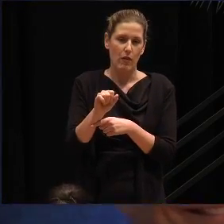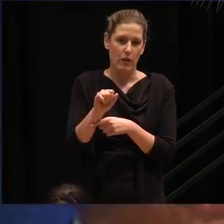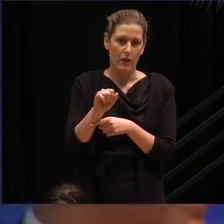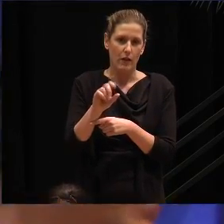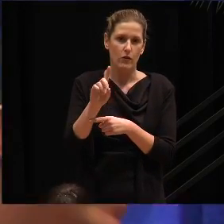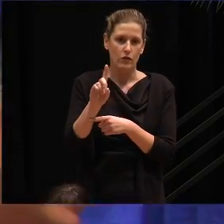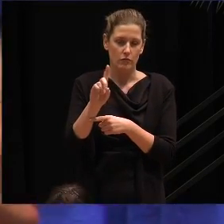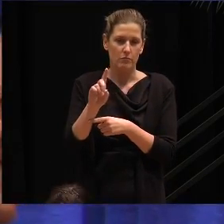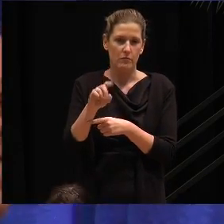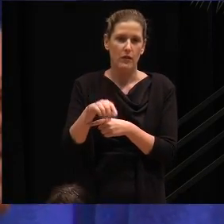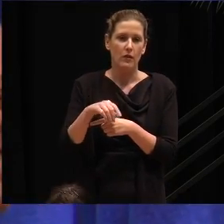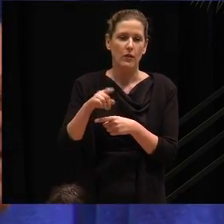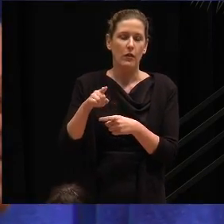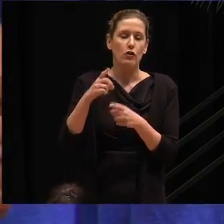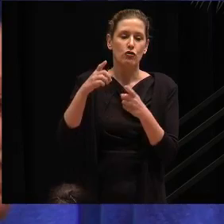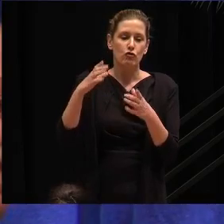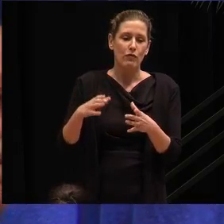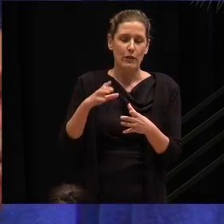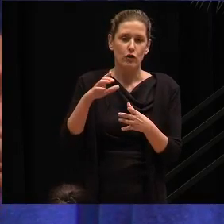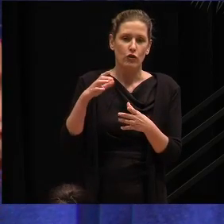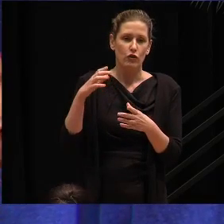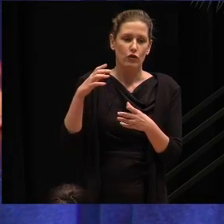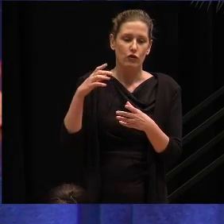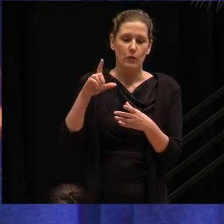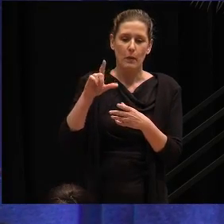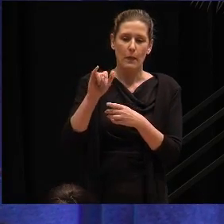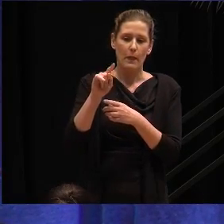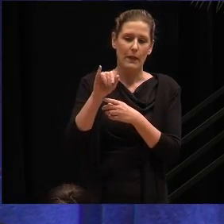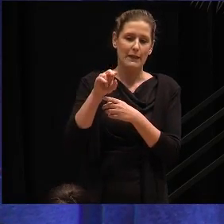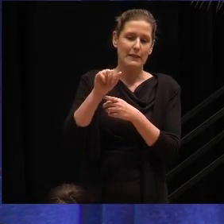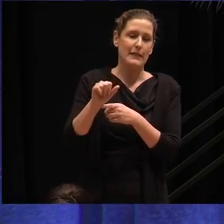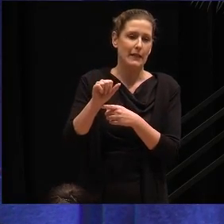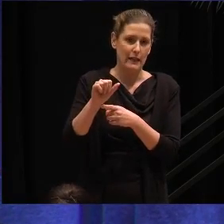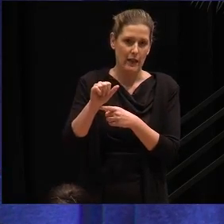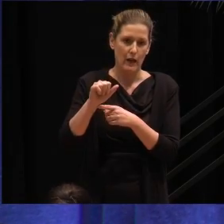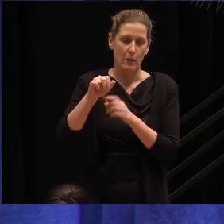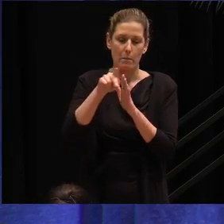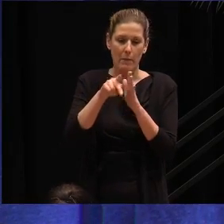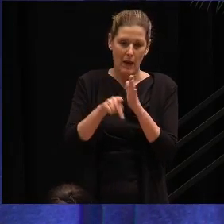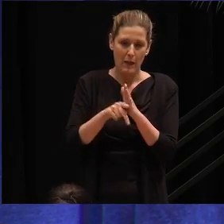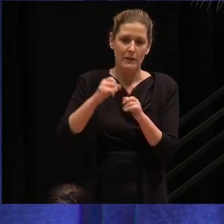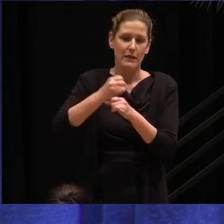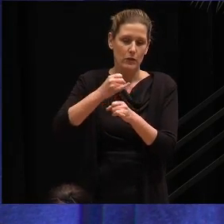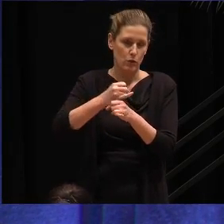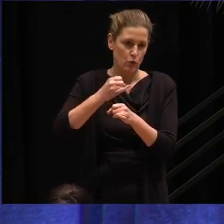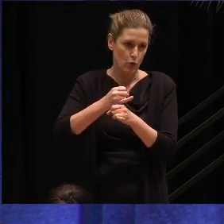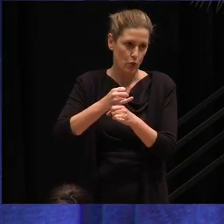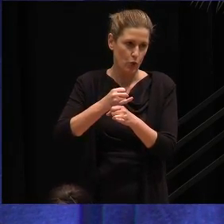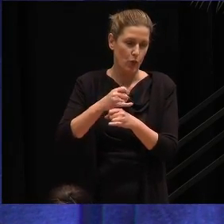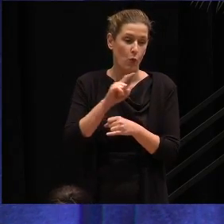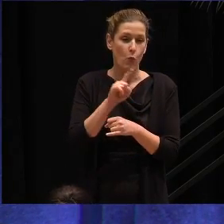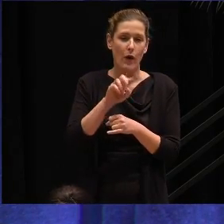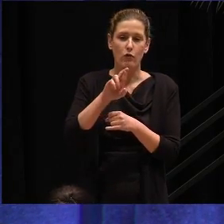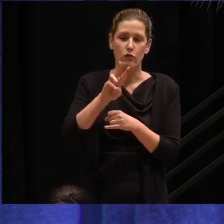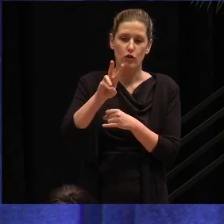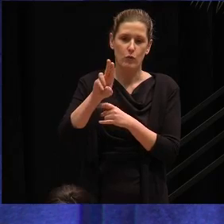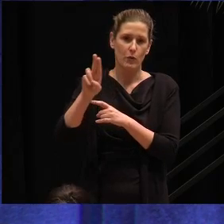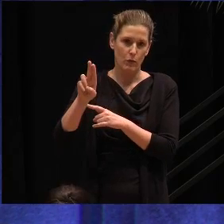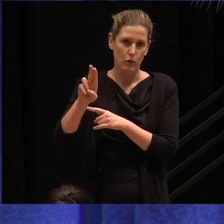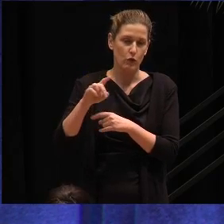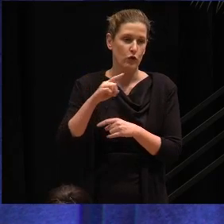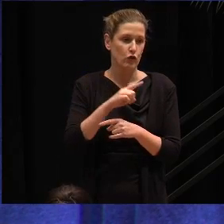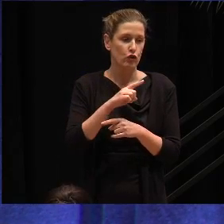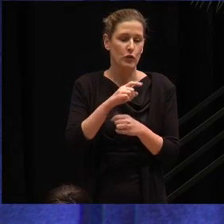director of the Latino Policy Institute at Roger Williams University. She served as deputy